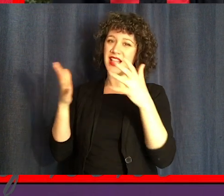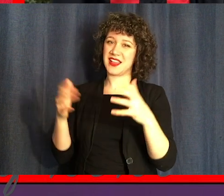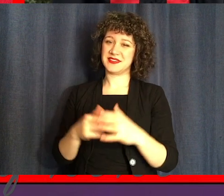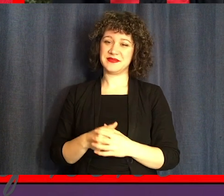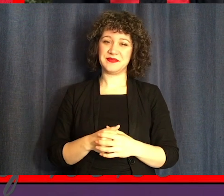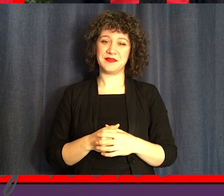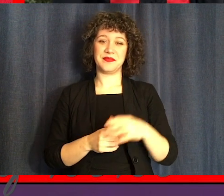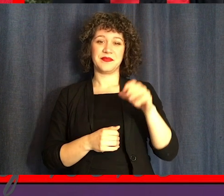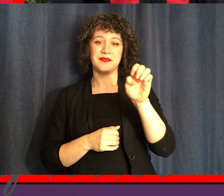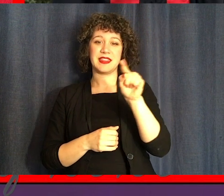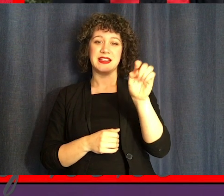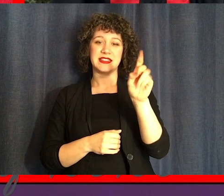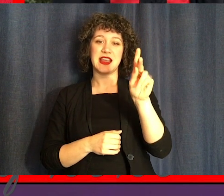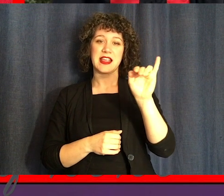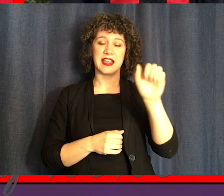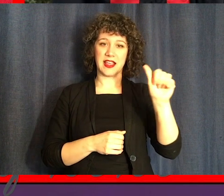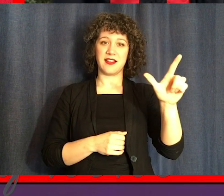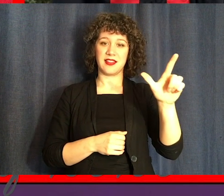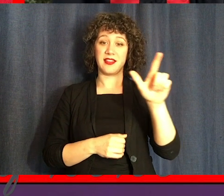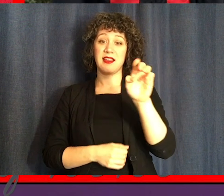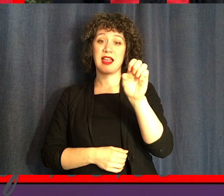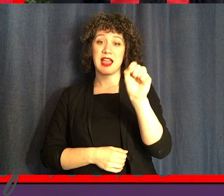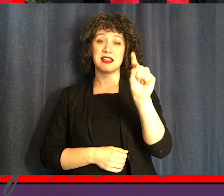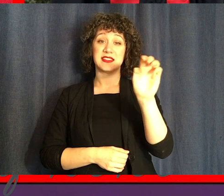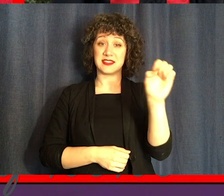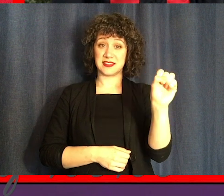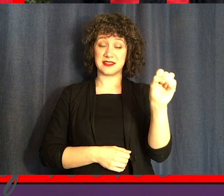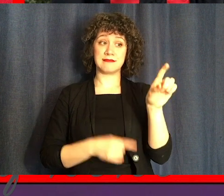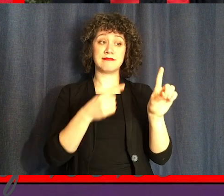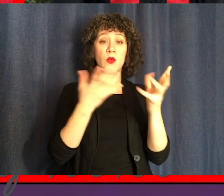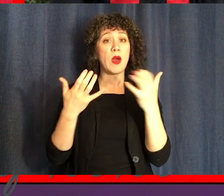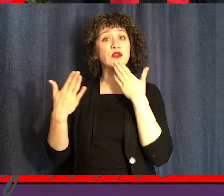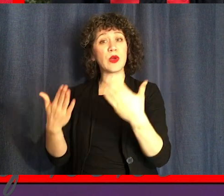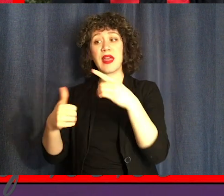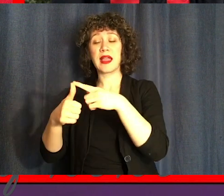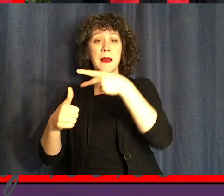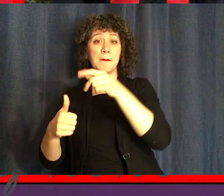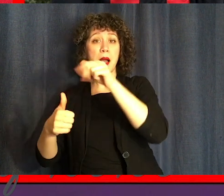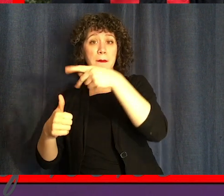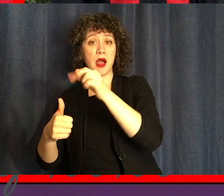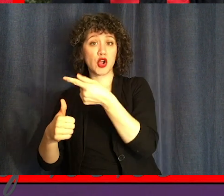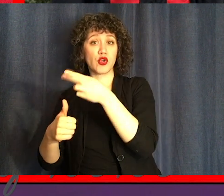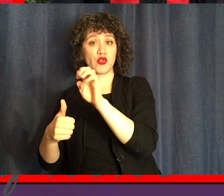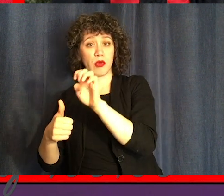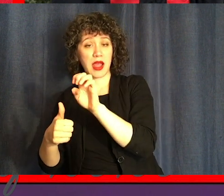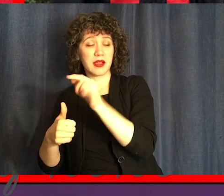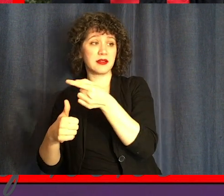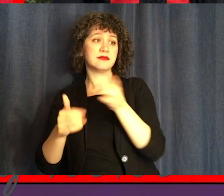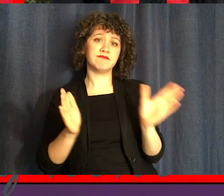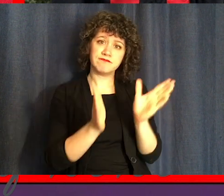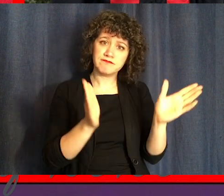Ezekiel Estes. Zeke would like to thank his Papa Greg for motivating him, his parents for always supporting